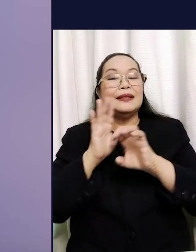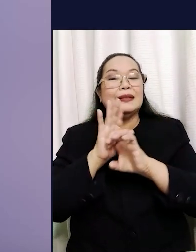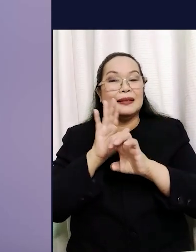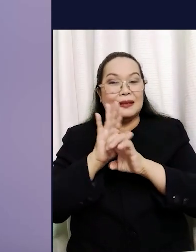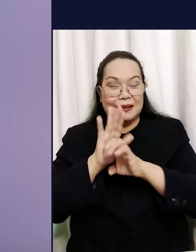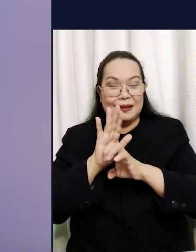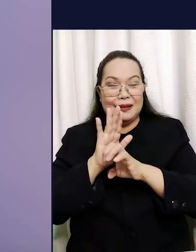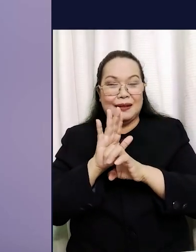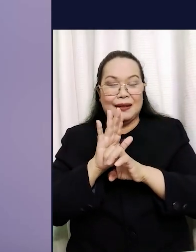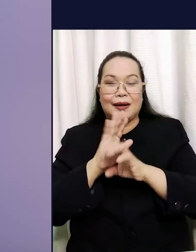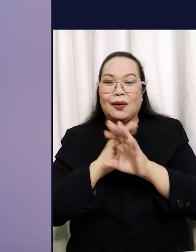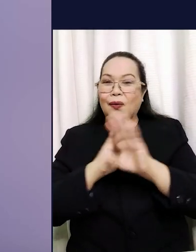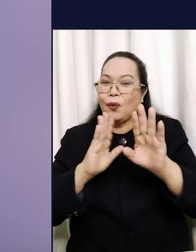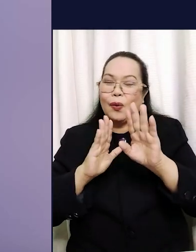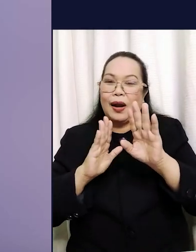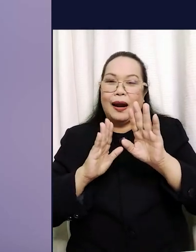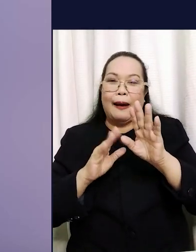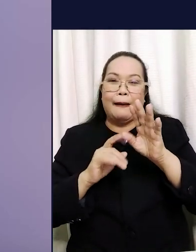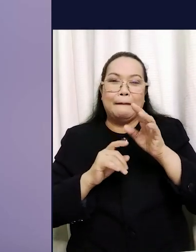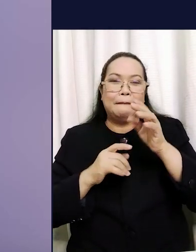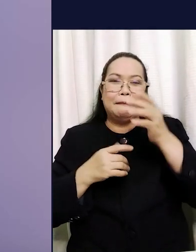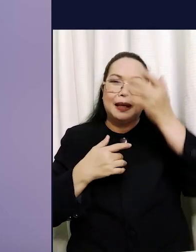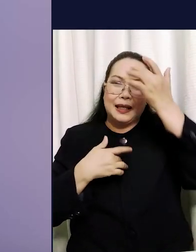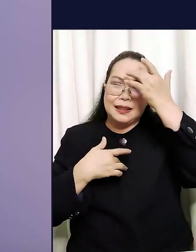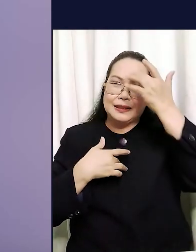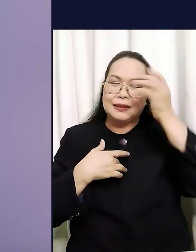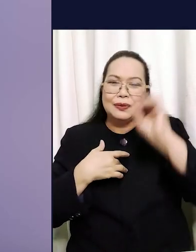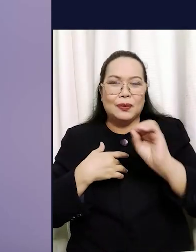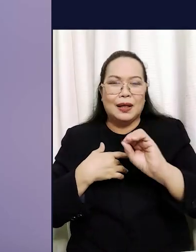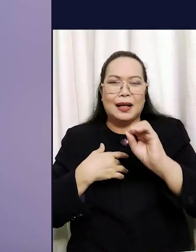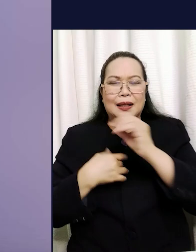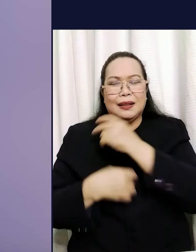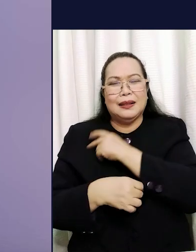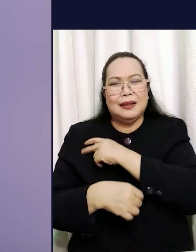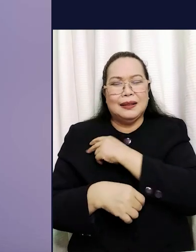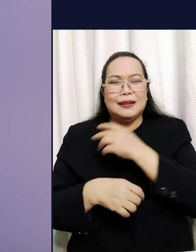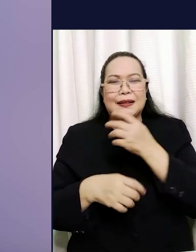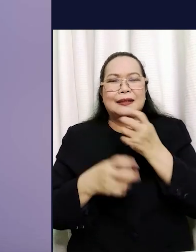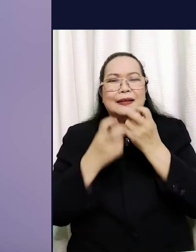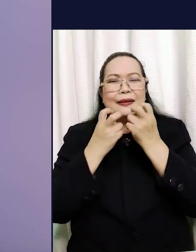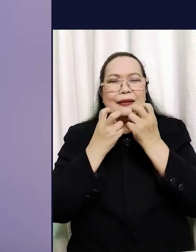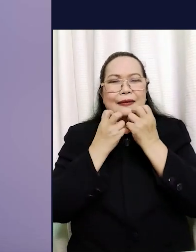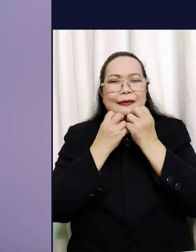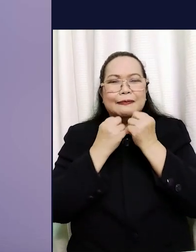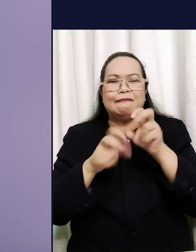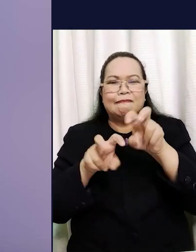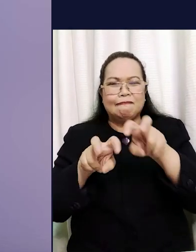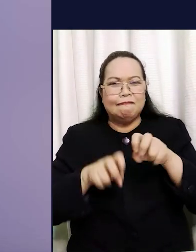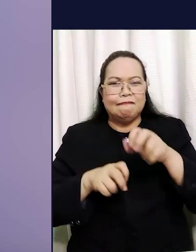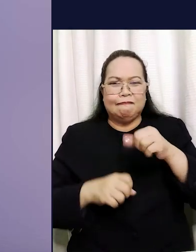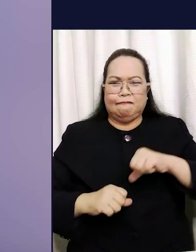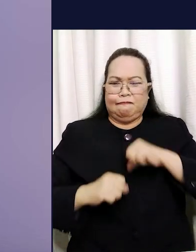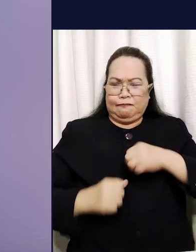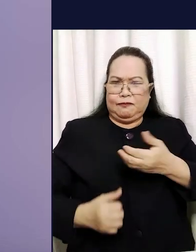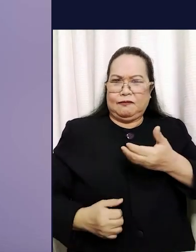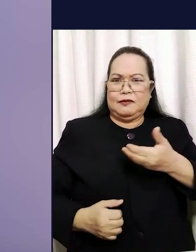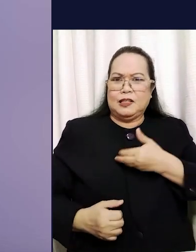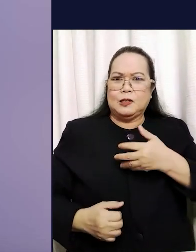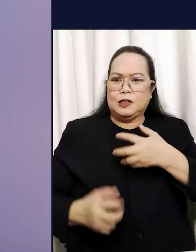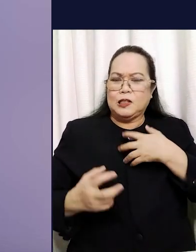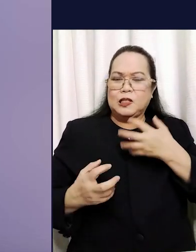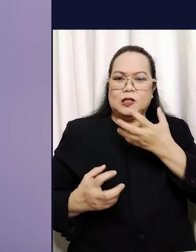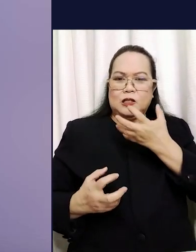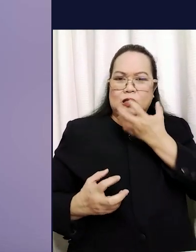selfishness, rudeness, arrogance, greed, resentment, apathy, and